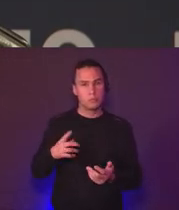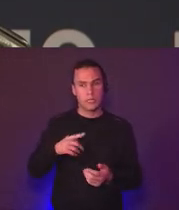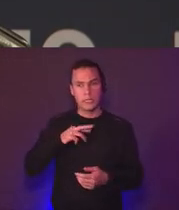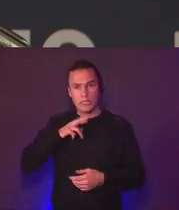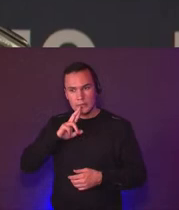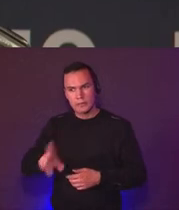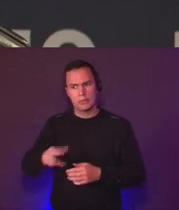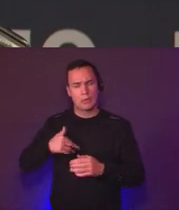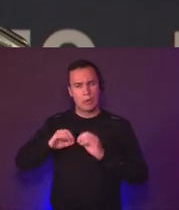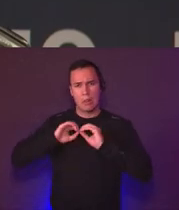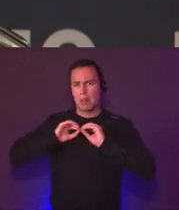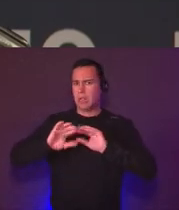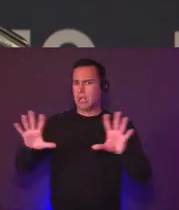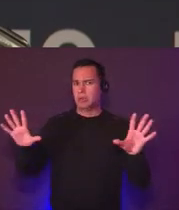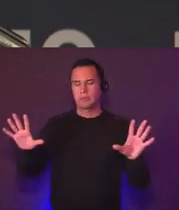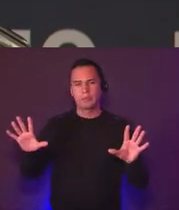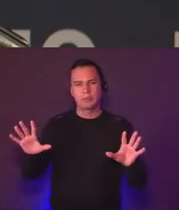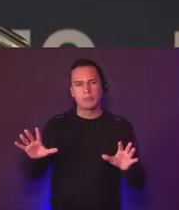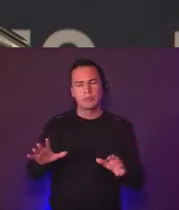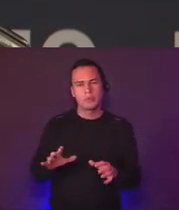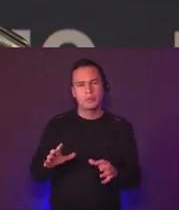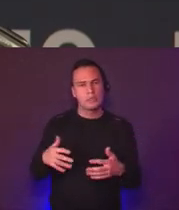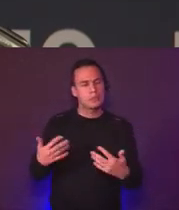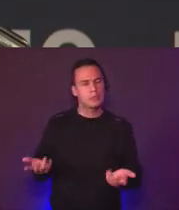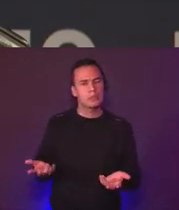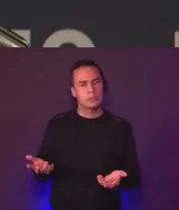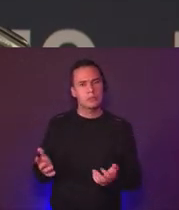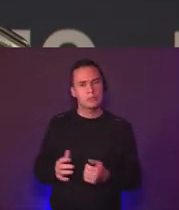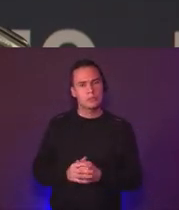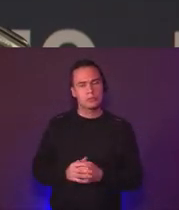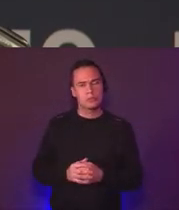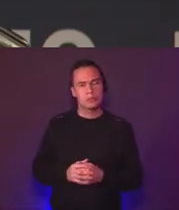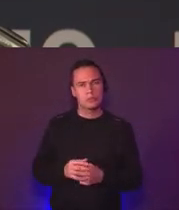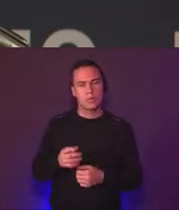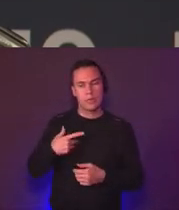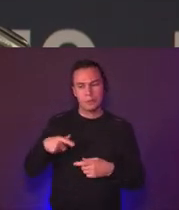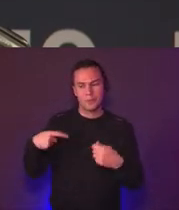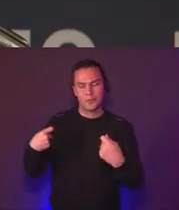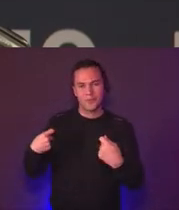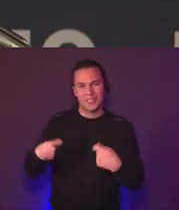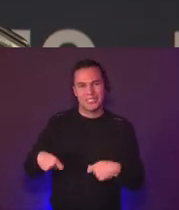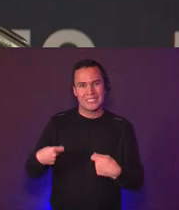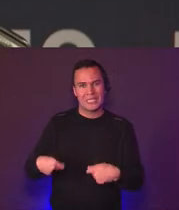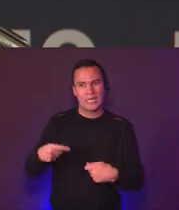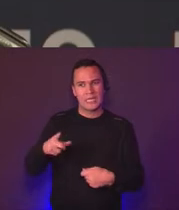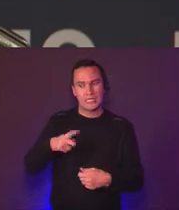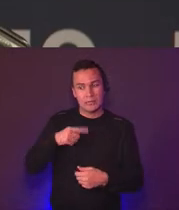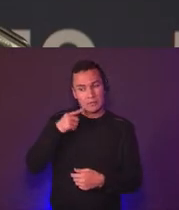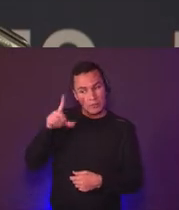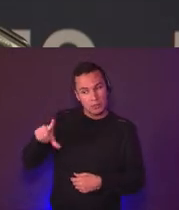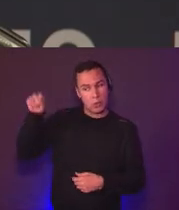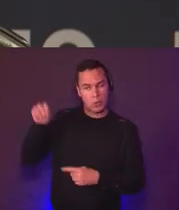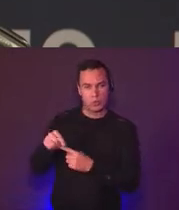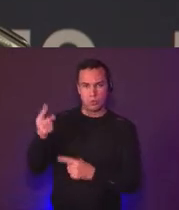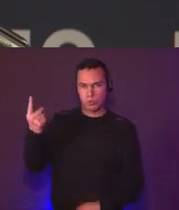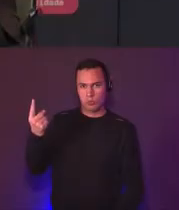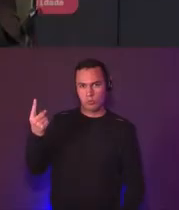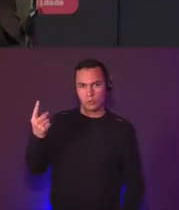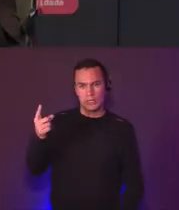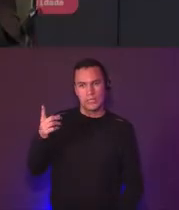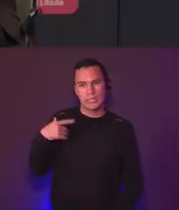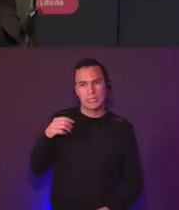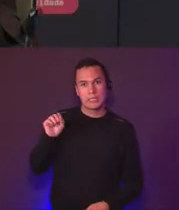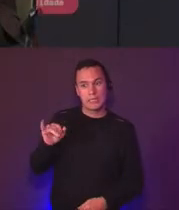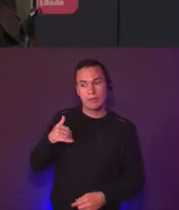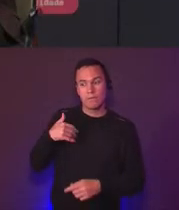of course. And so he let me know I have to make a choice. I either have to